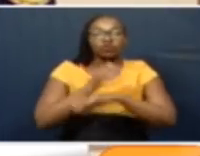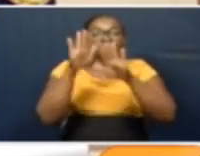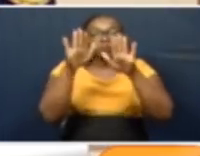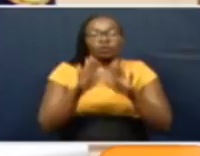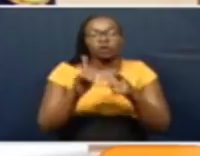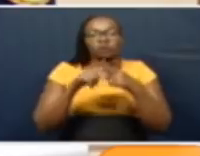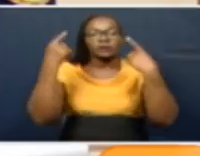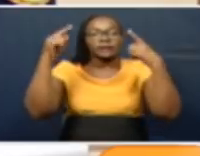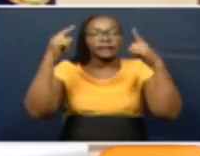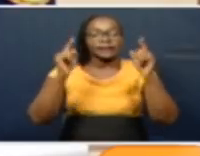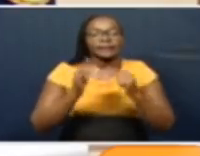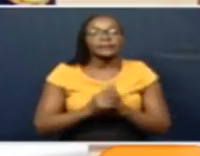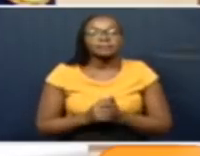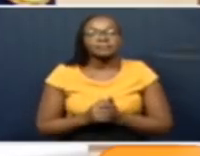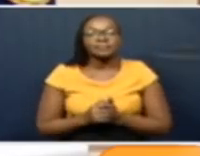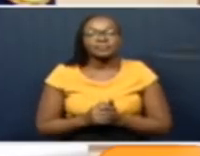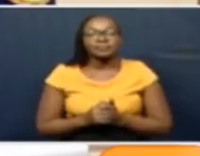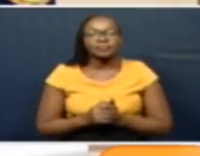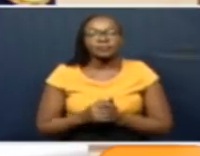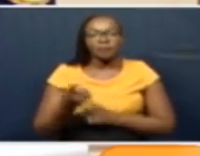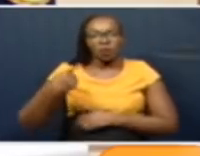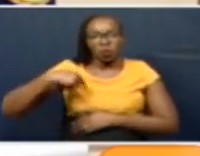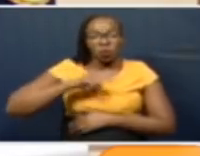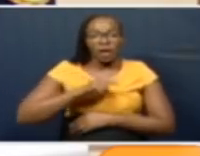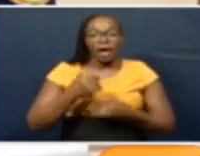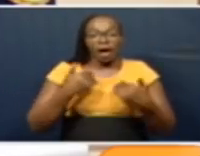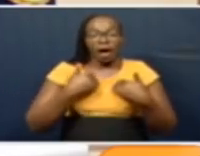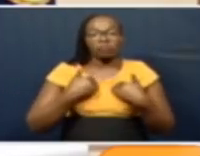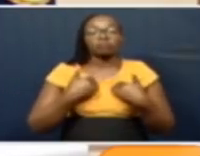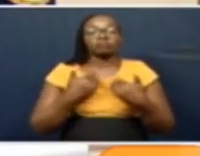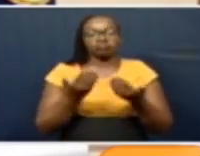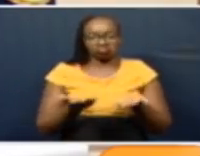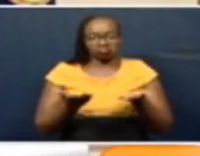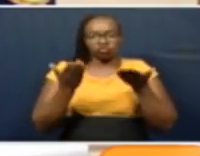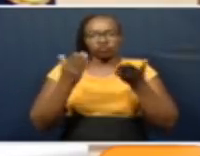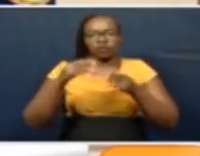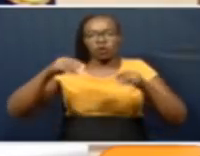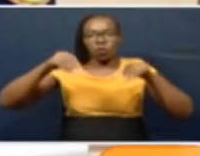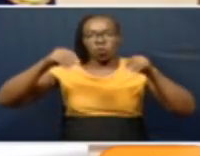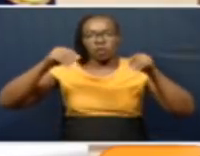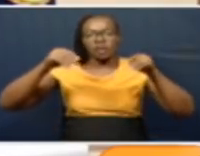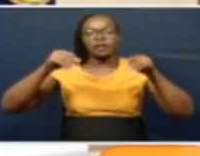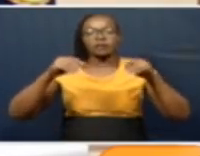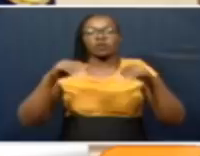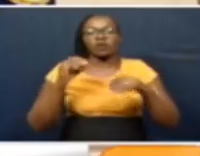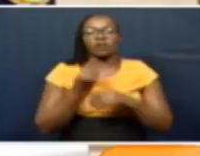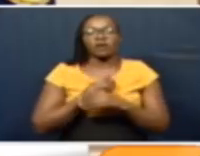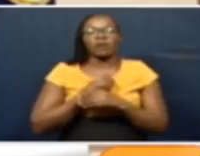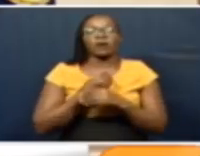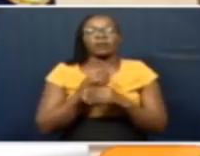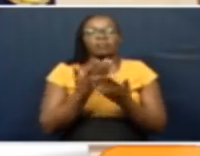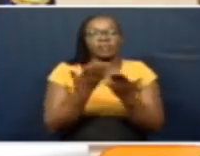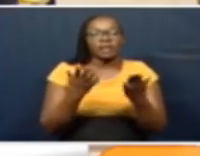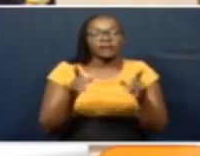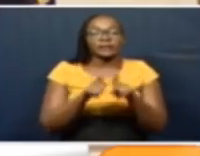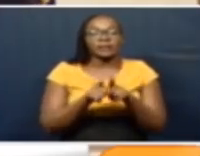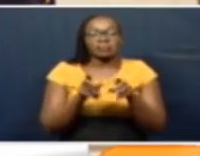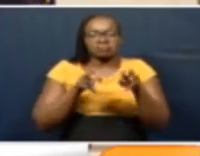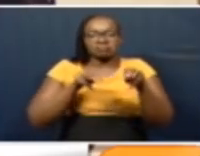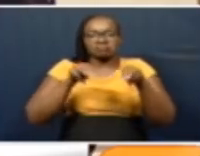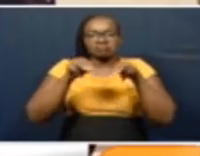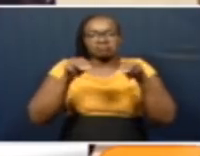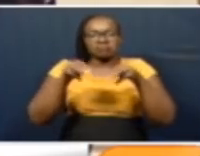success. We will have to improve the quality of our facilities and manage the cost